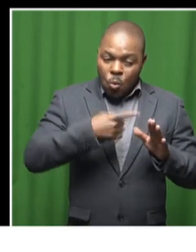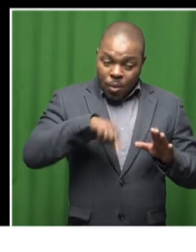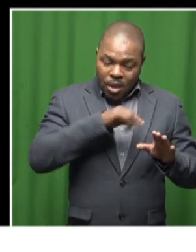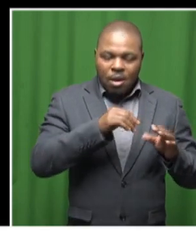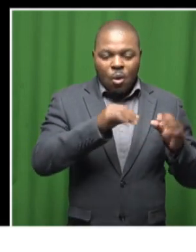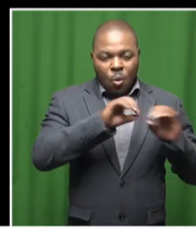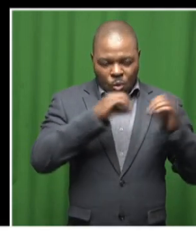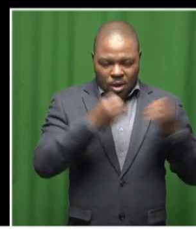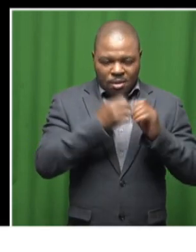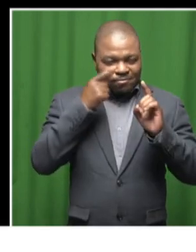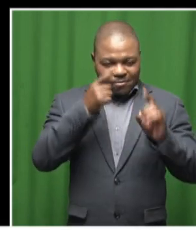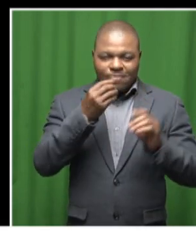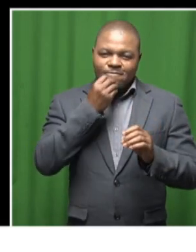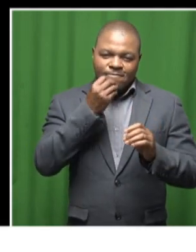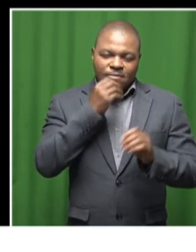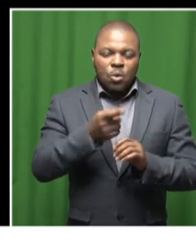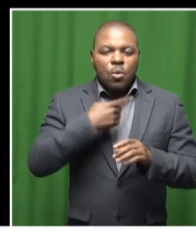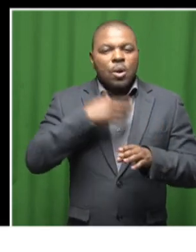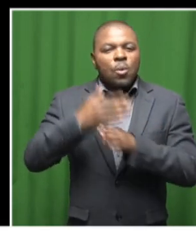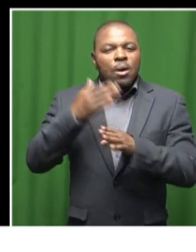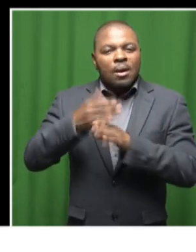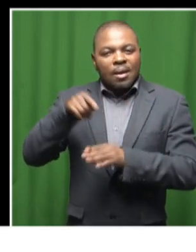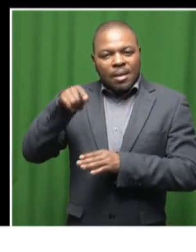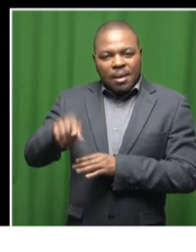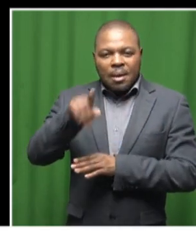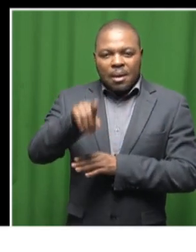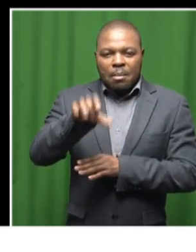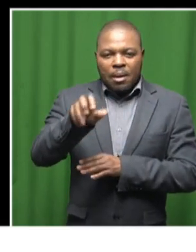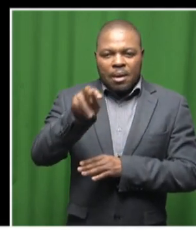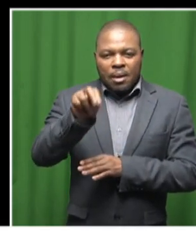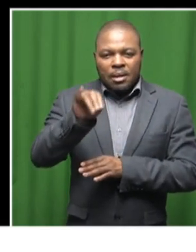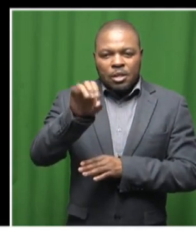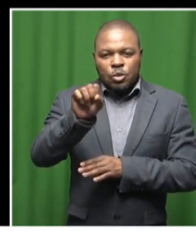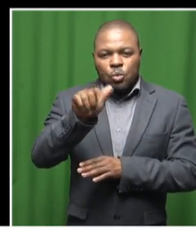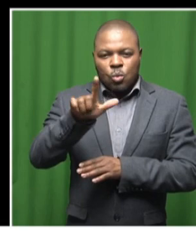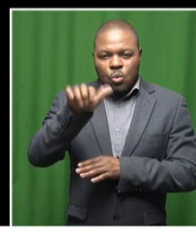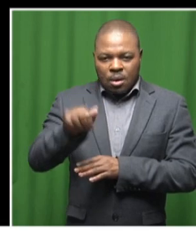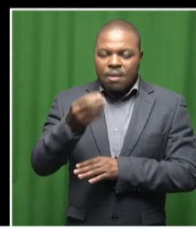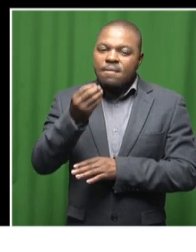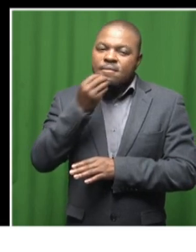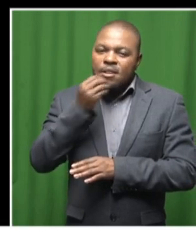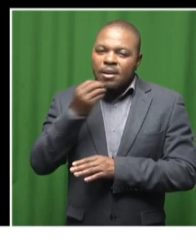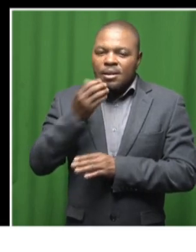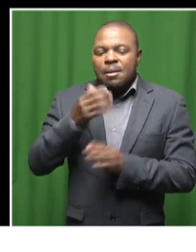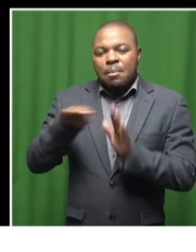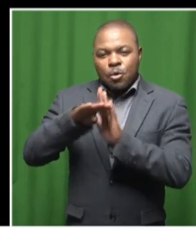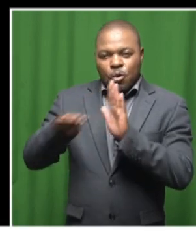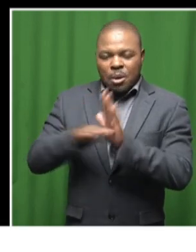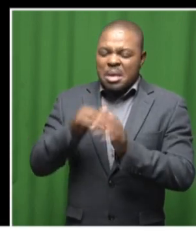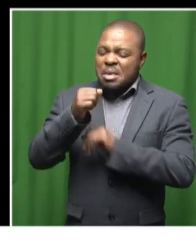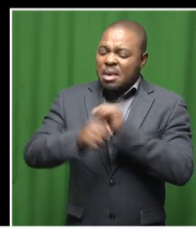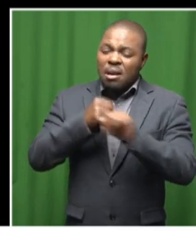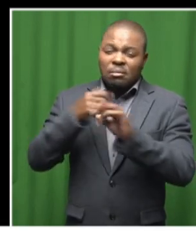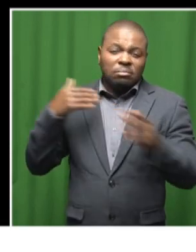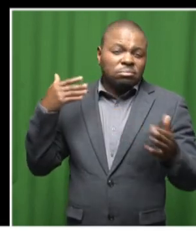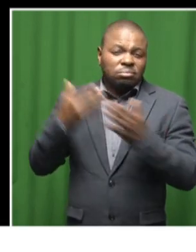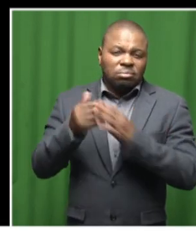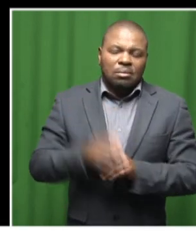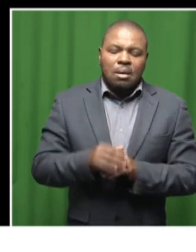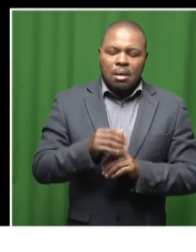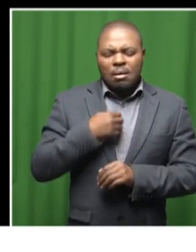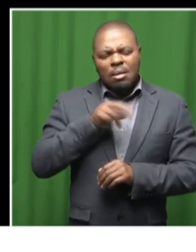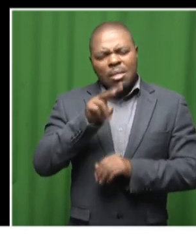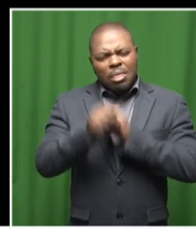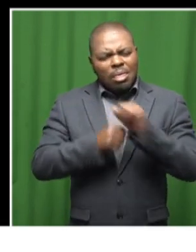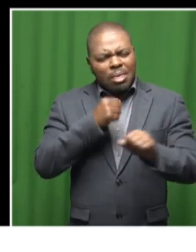organization. And we have worked with the Peninsula School Feeding Association for many, many years. And we have seen that over the years,